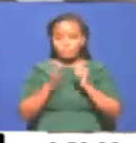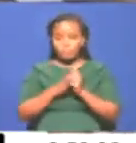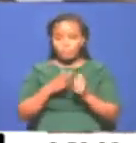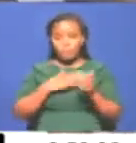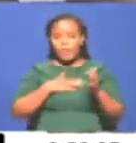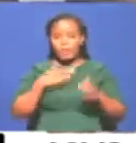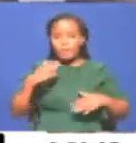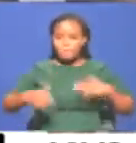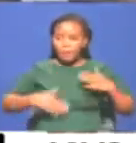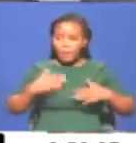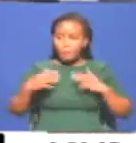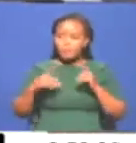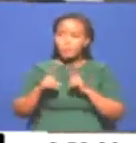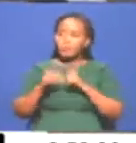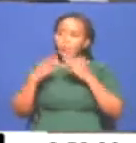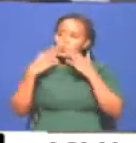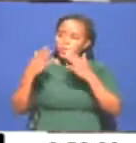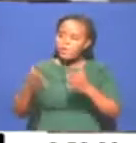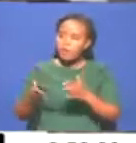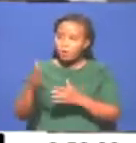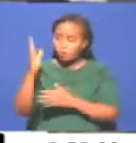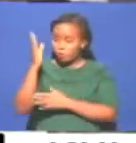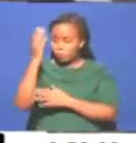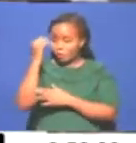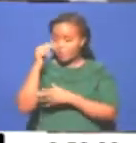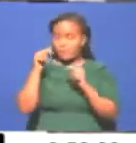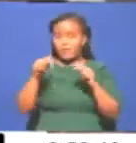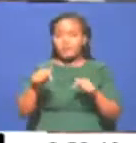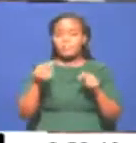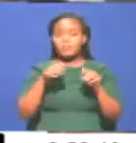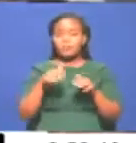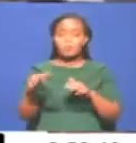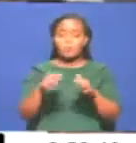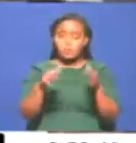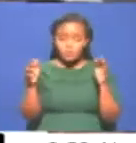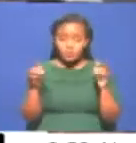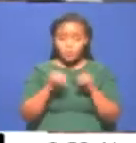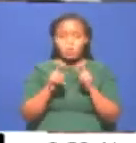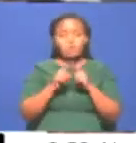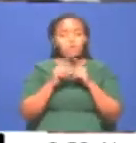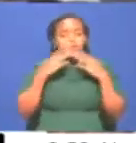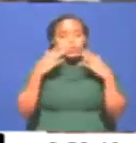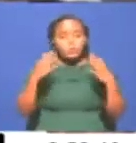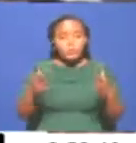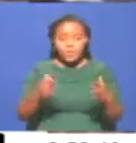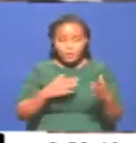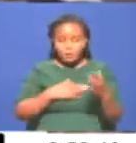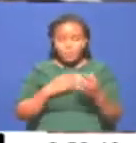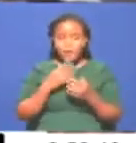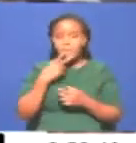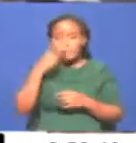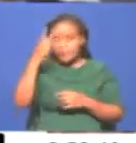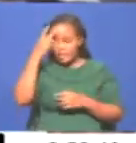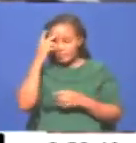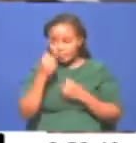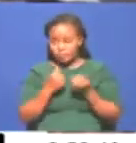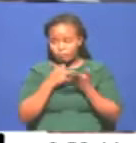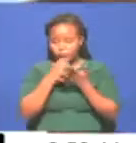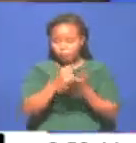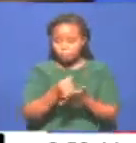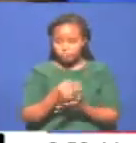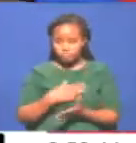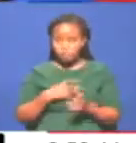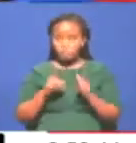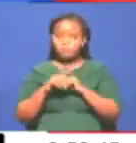God for this opportunity that he gave me, and I want to thank my parents for supporting me all this time and helping me to train